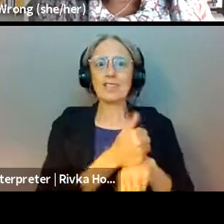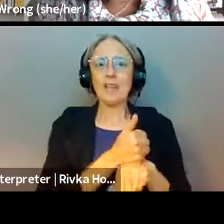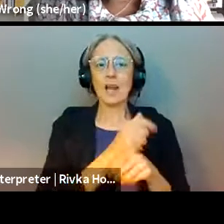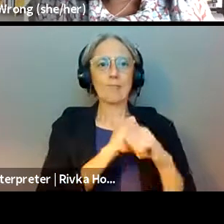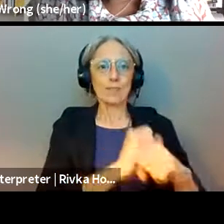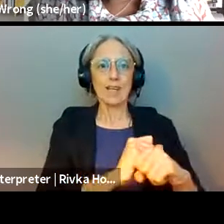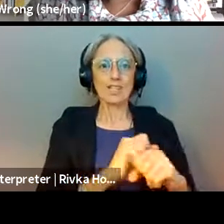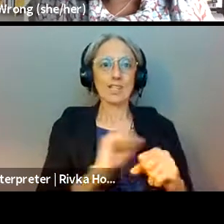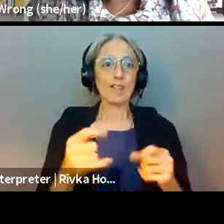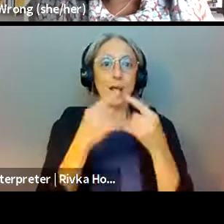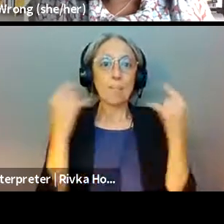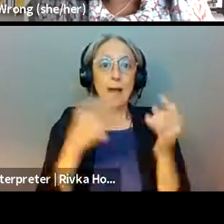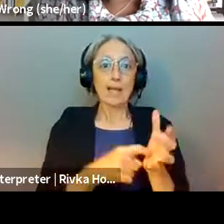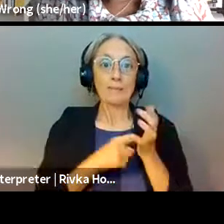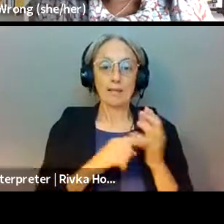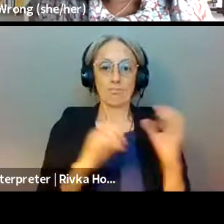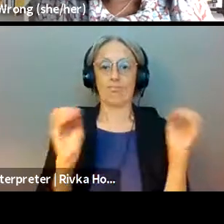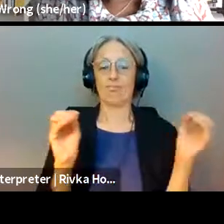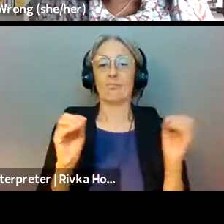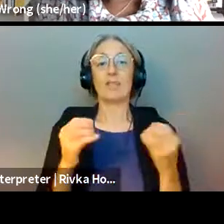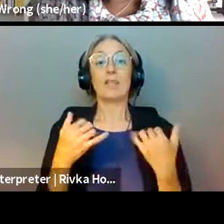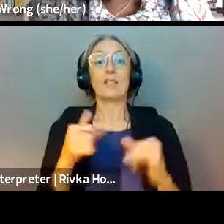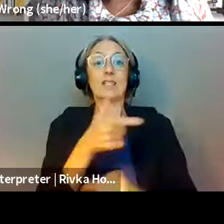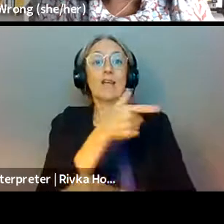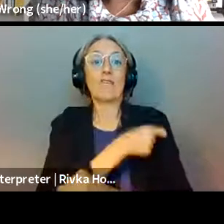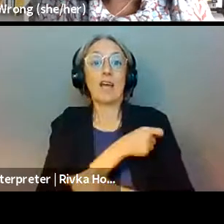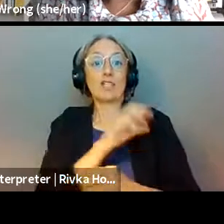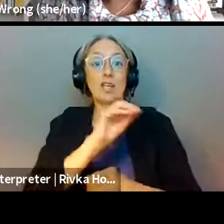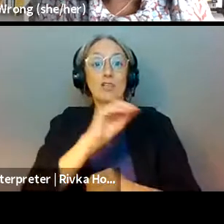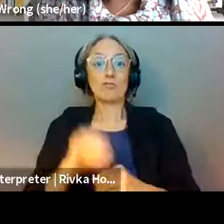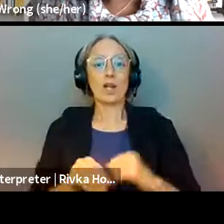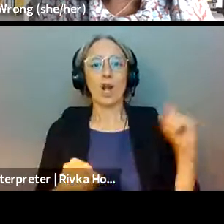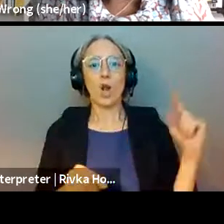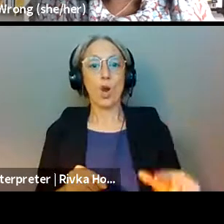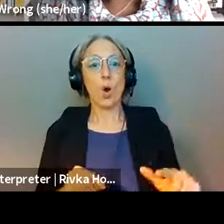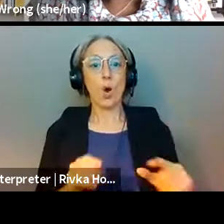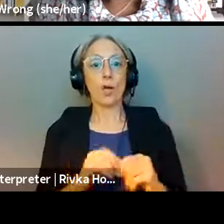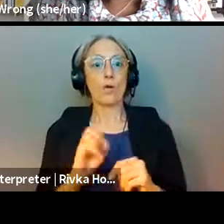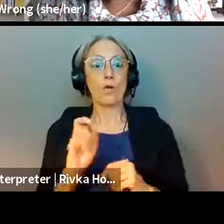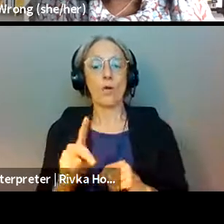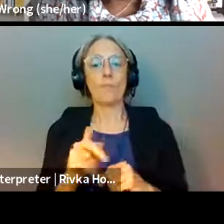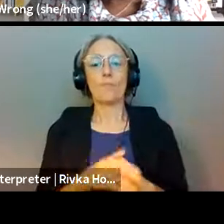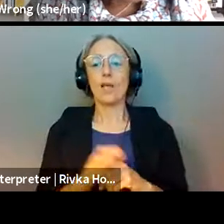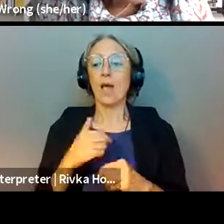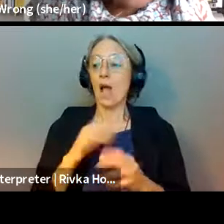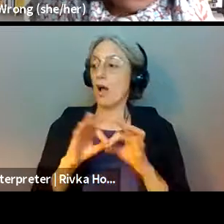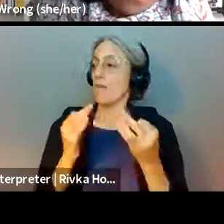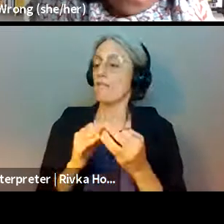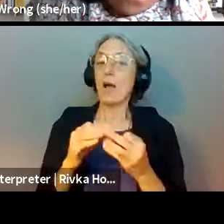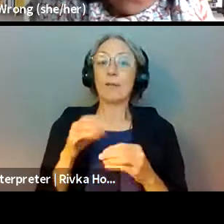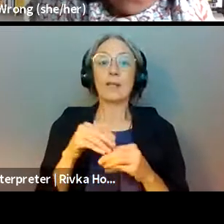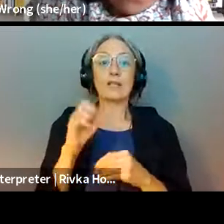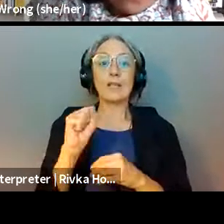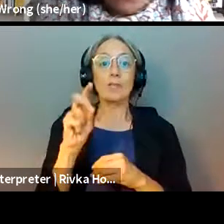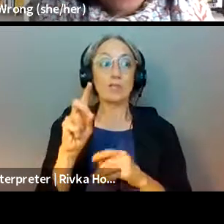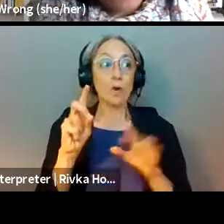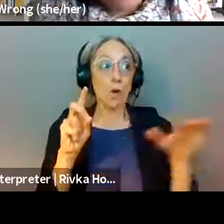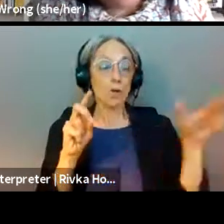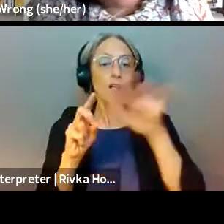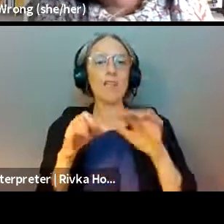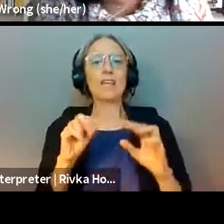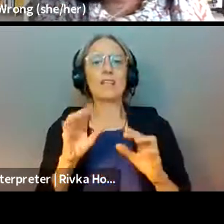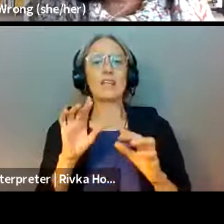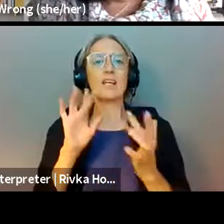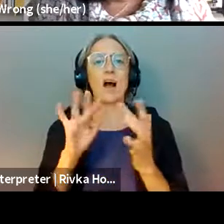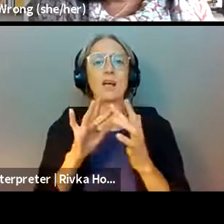And the vaccination rates are still very low in Oklahoma. Our relatives in South Dakota did contact tracing of anyone who